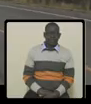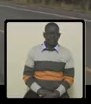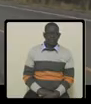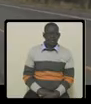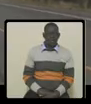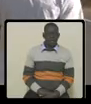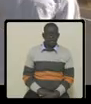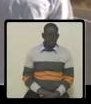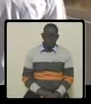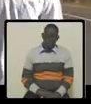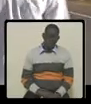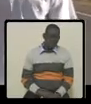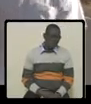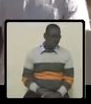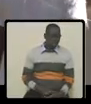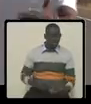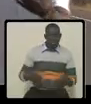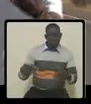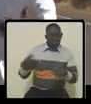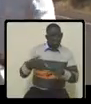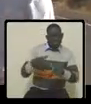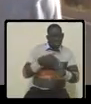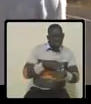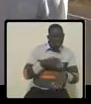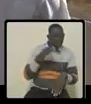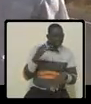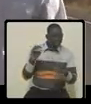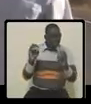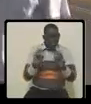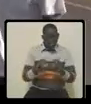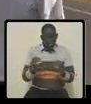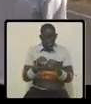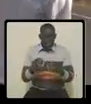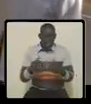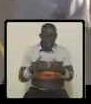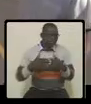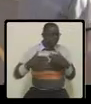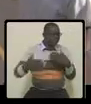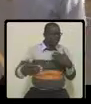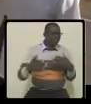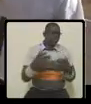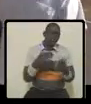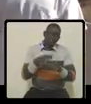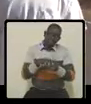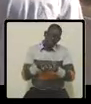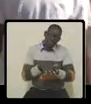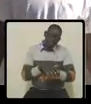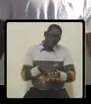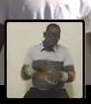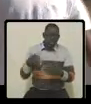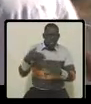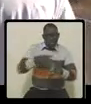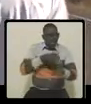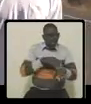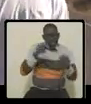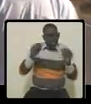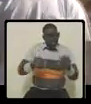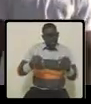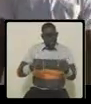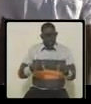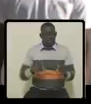Why are you making us come down this road? It's much further from where we're actually supposed to be. Just hold on, we're almost there. How much further?